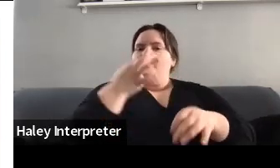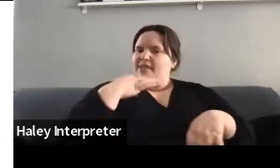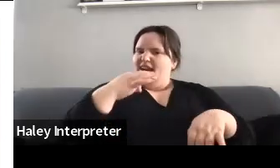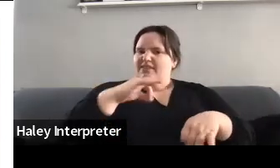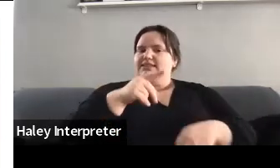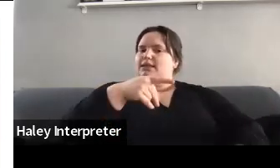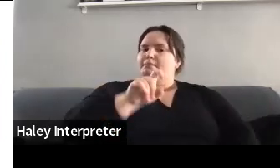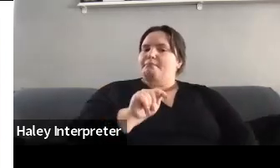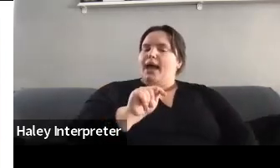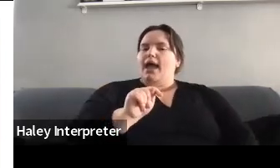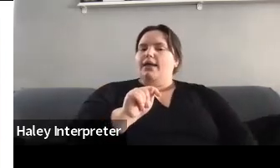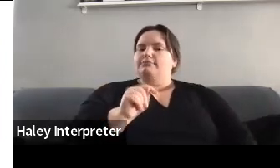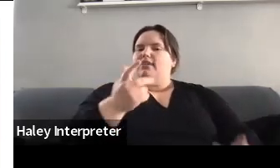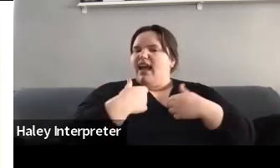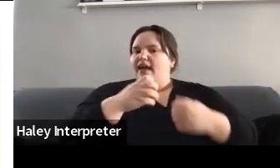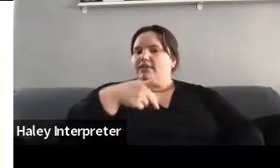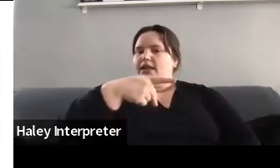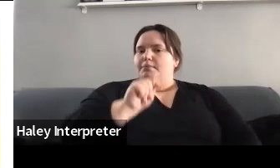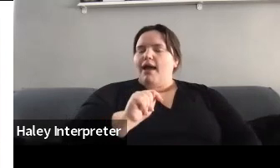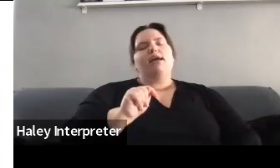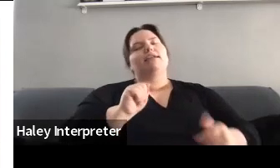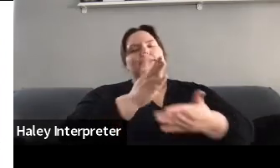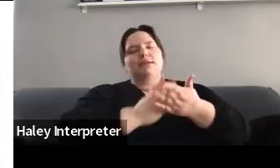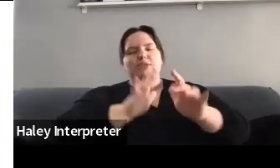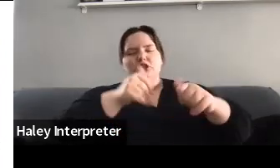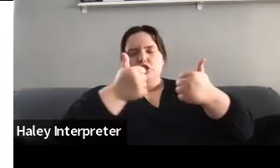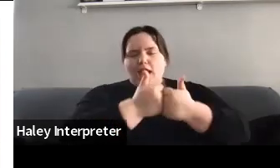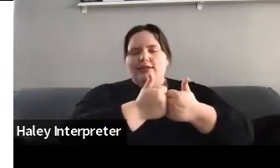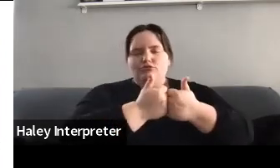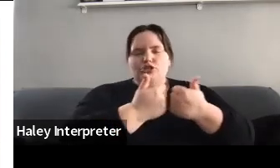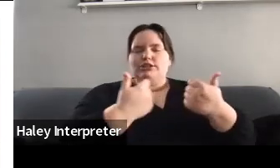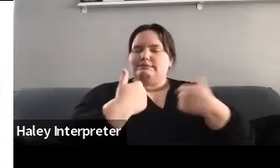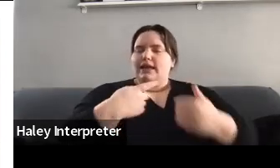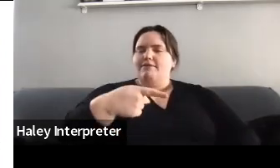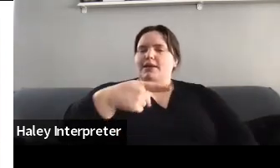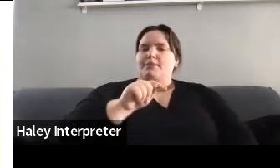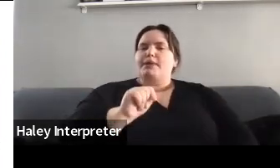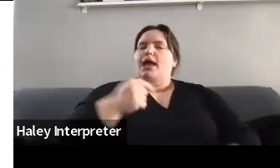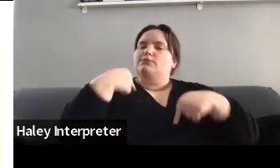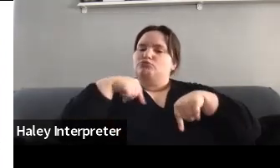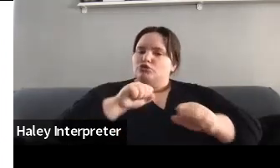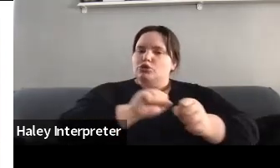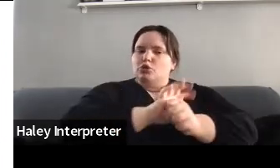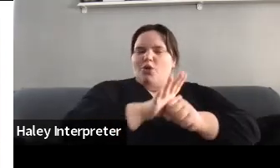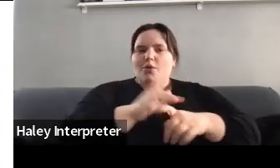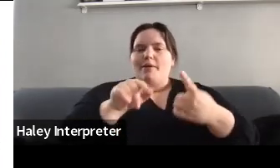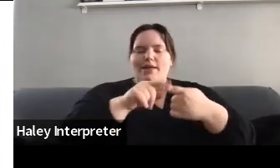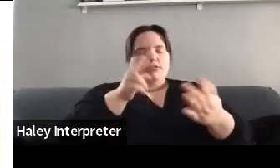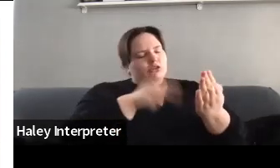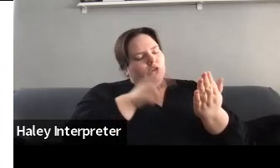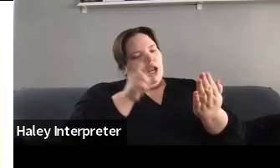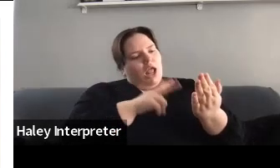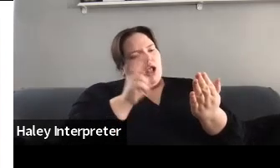ownership and some of the challenges of pet ownership during COVID. Um, and when I was reading through the literature, I thought